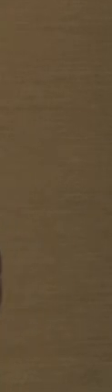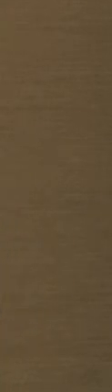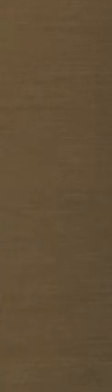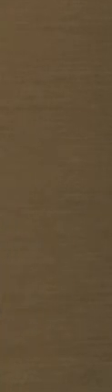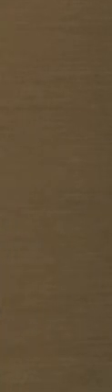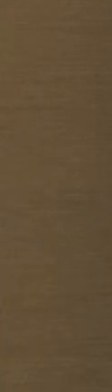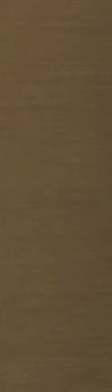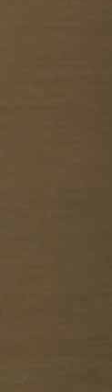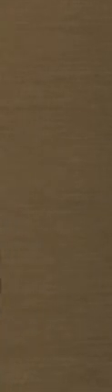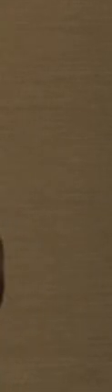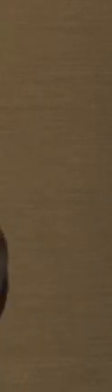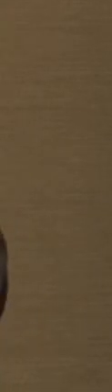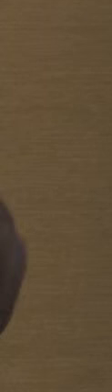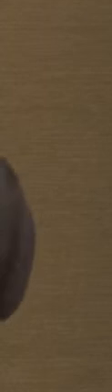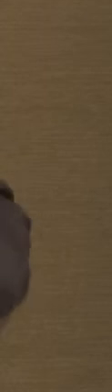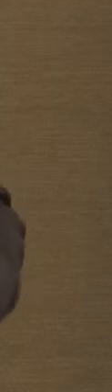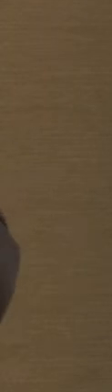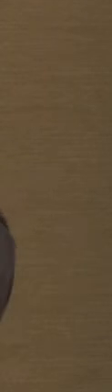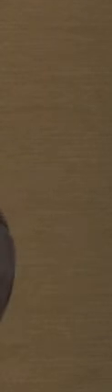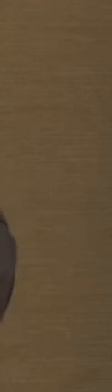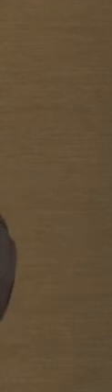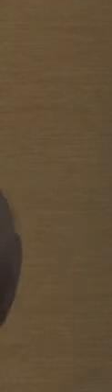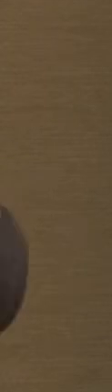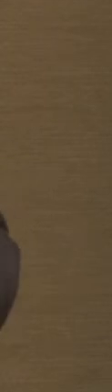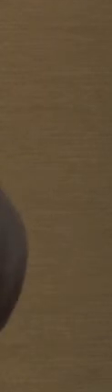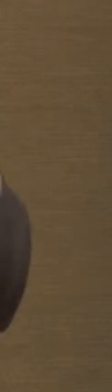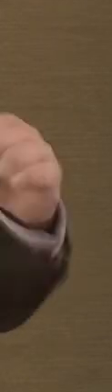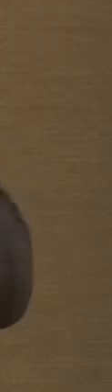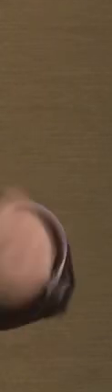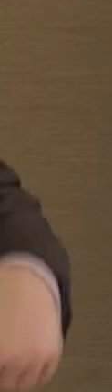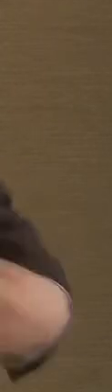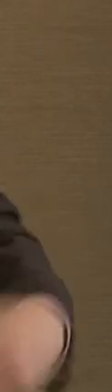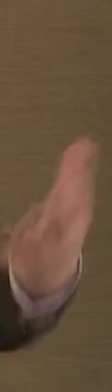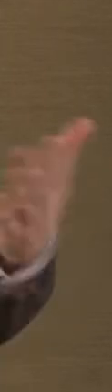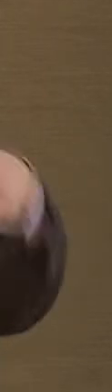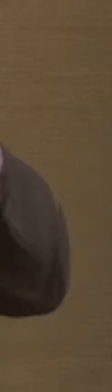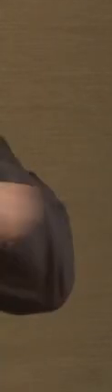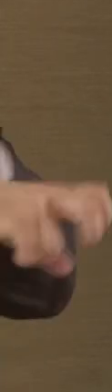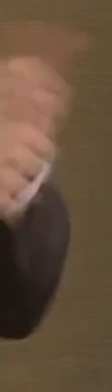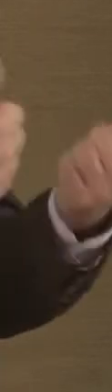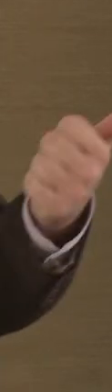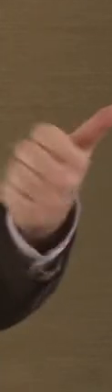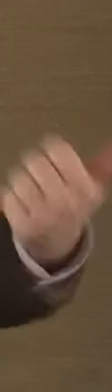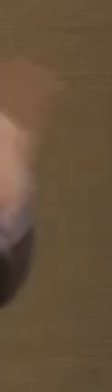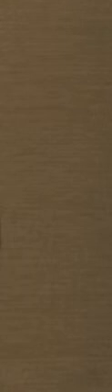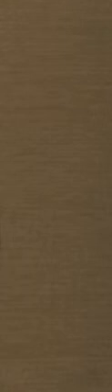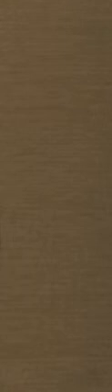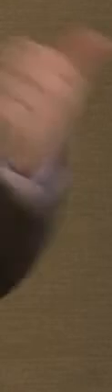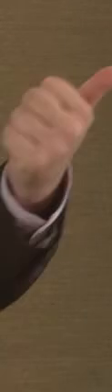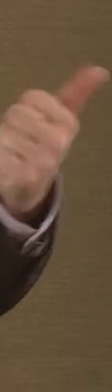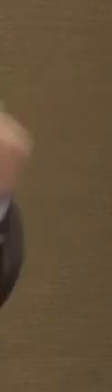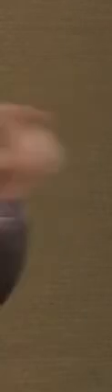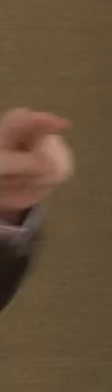although physical access to services is important, it's probably not the key issue. The key issue is more